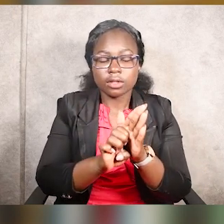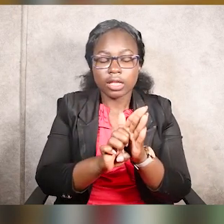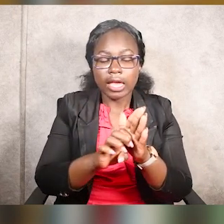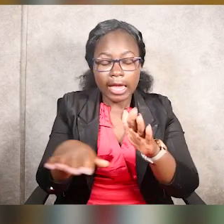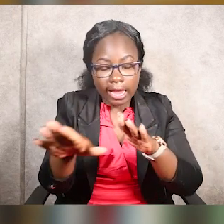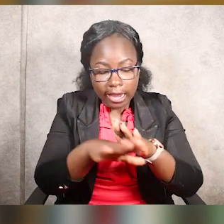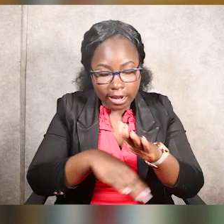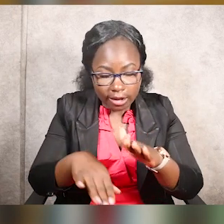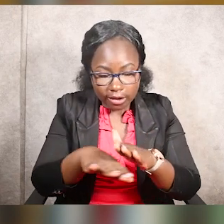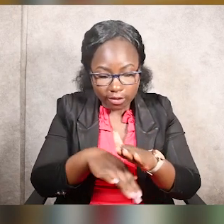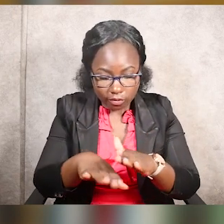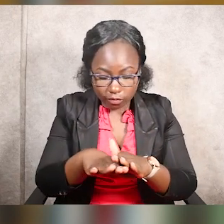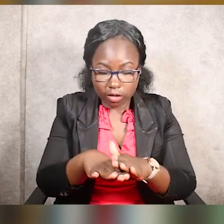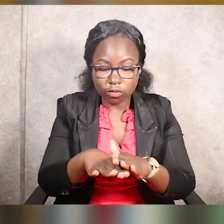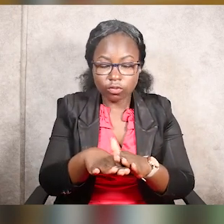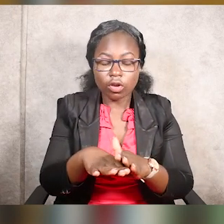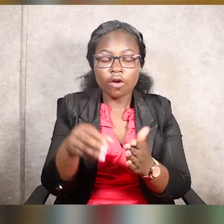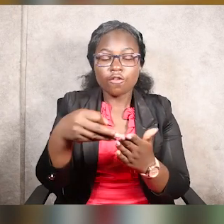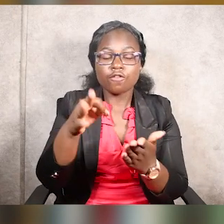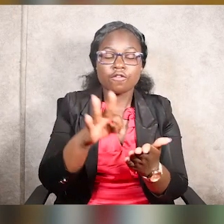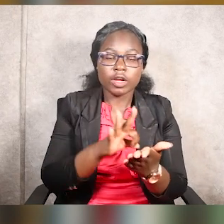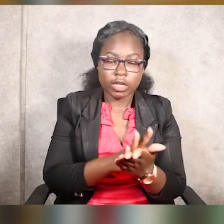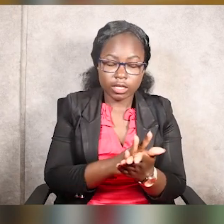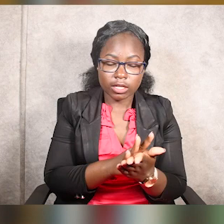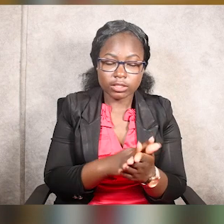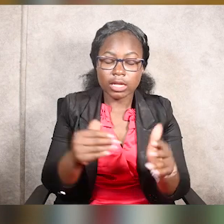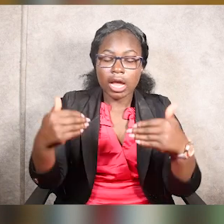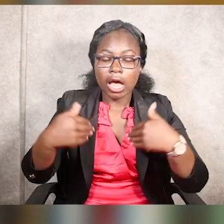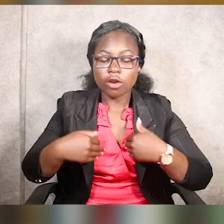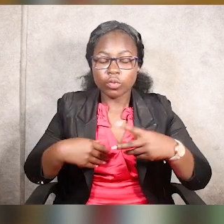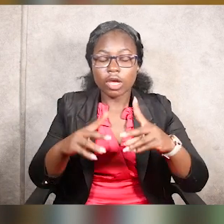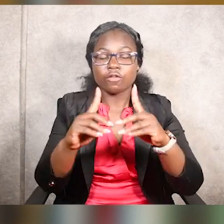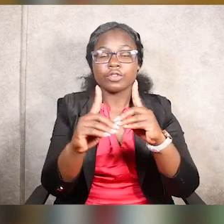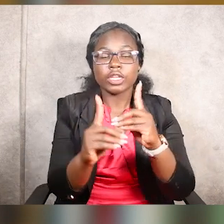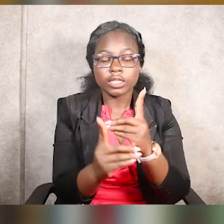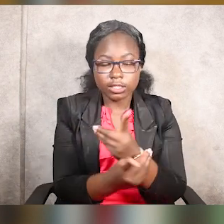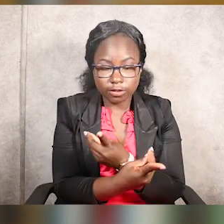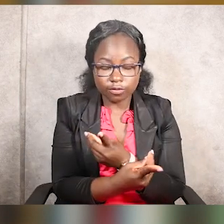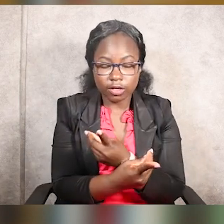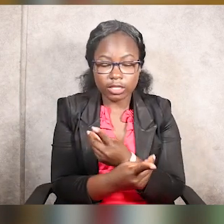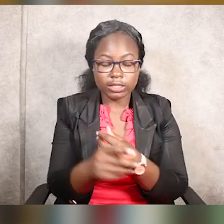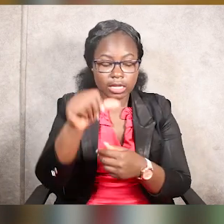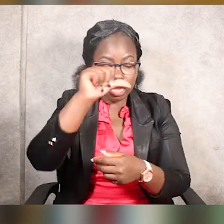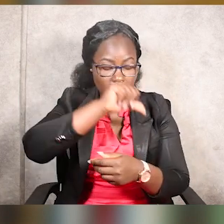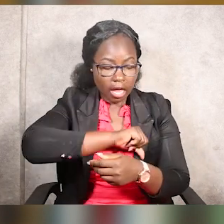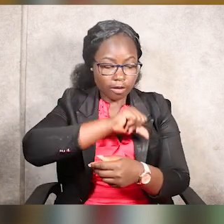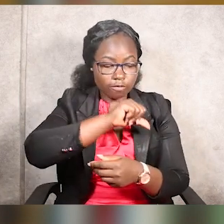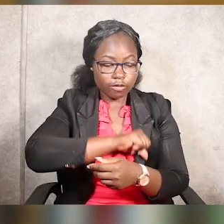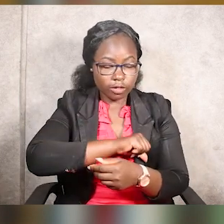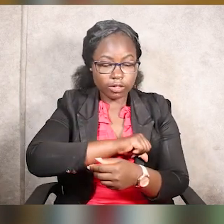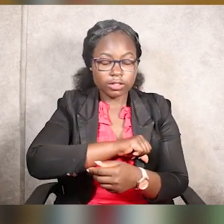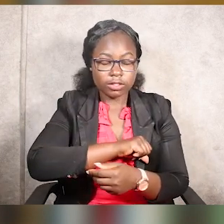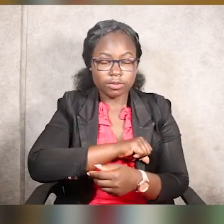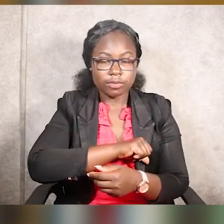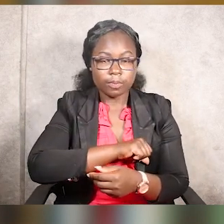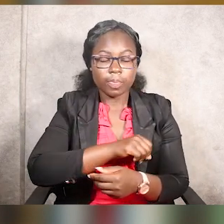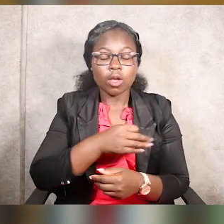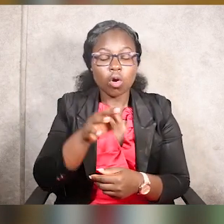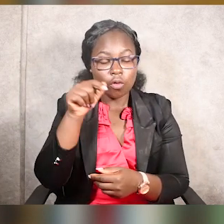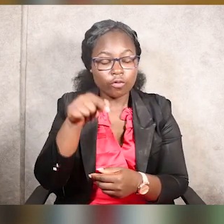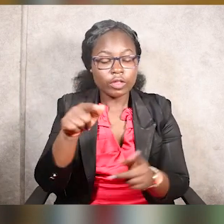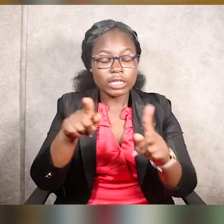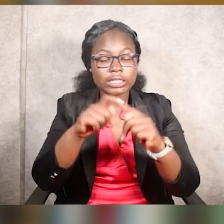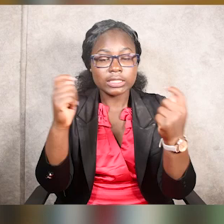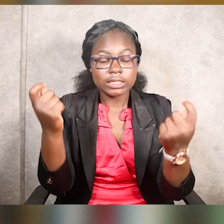financing and venture capital, and there are different advantages and disadvantages of this kind